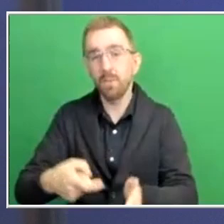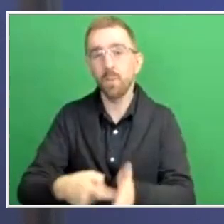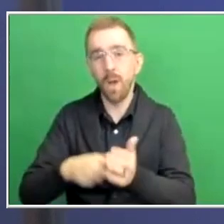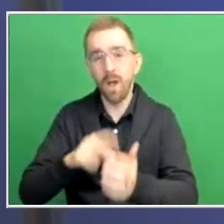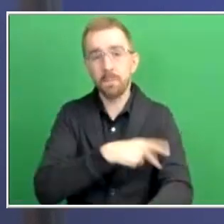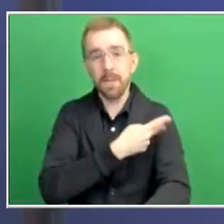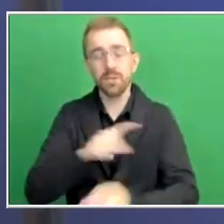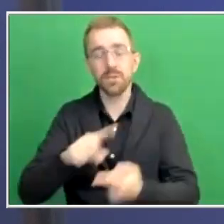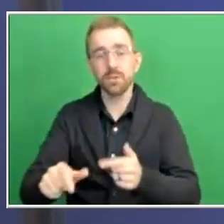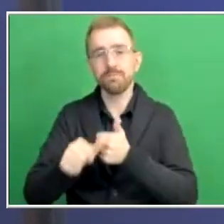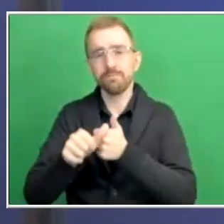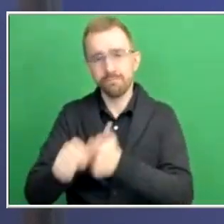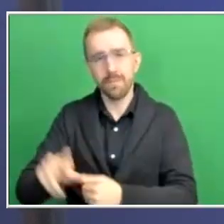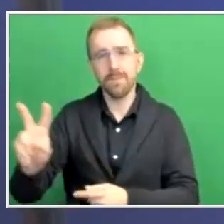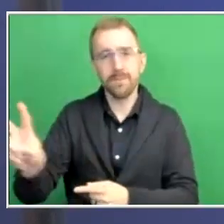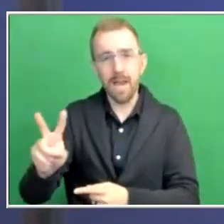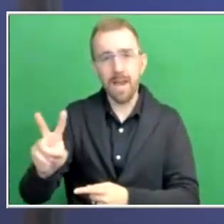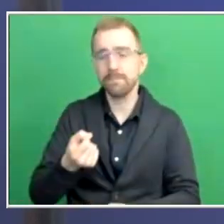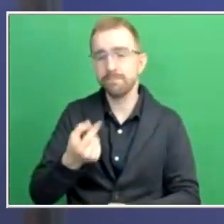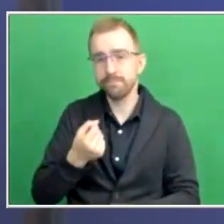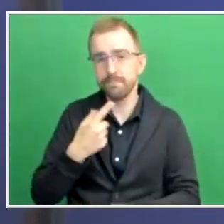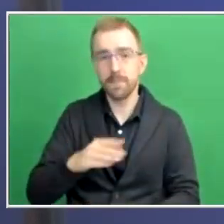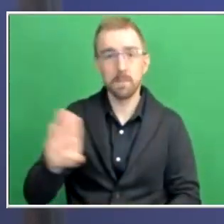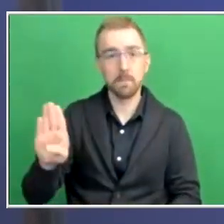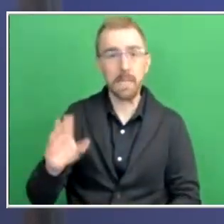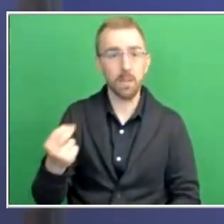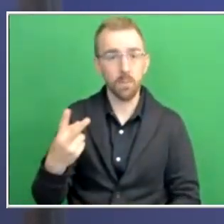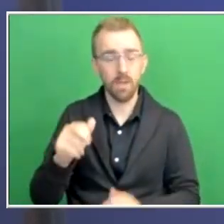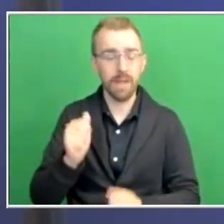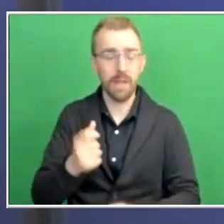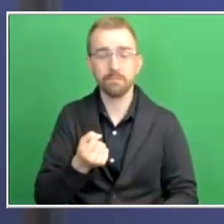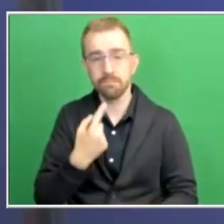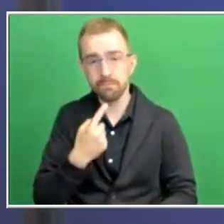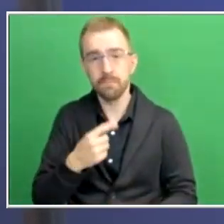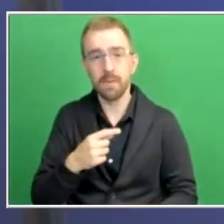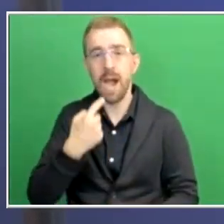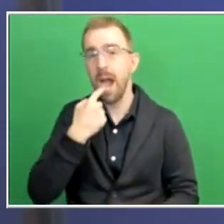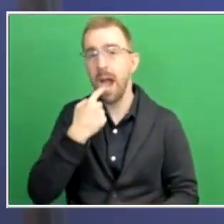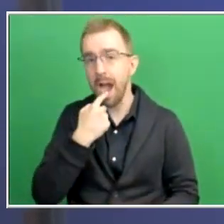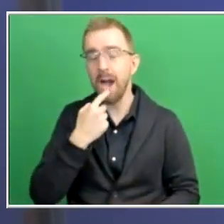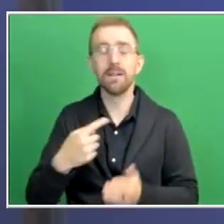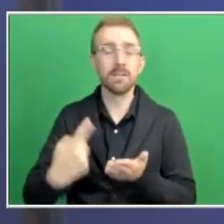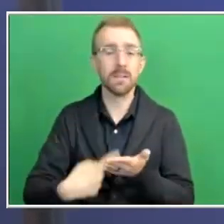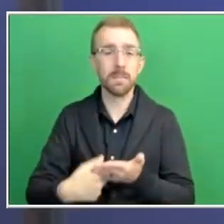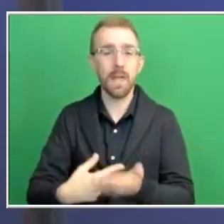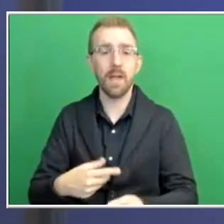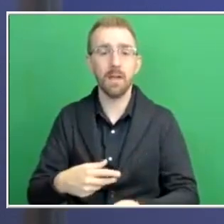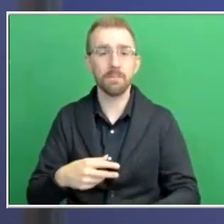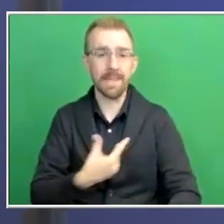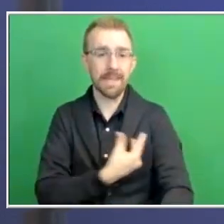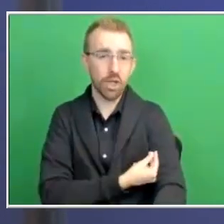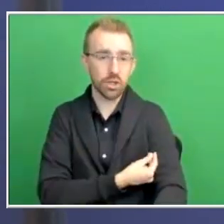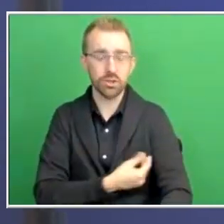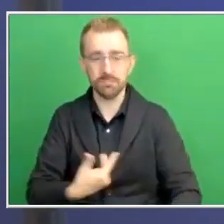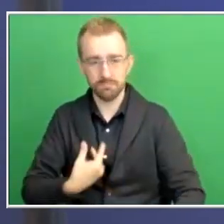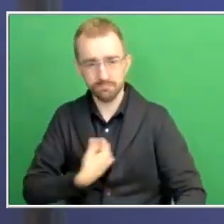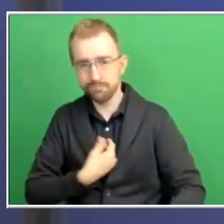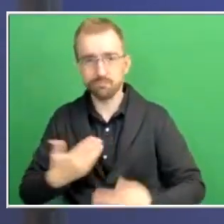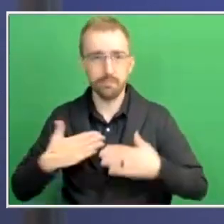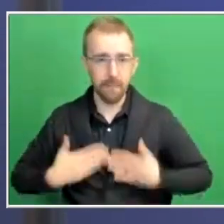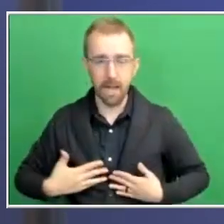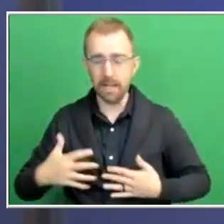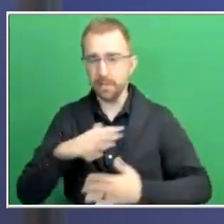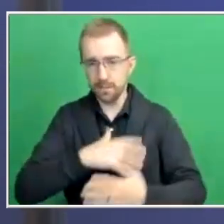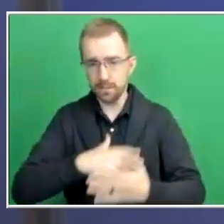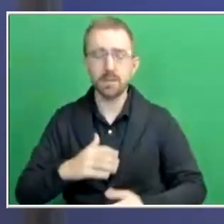vitamin supplements, and so B12 can be taken by mouth, under the tongue, sometimes an injection in the muscle. In regards to pregnancy,